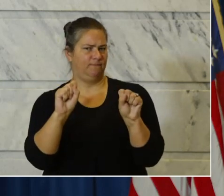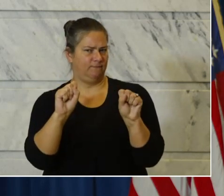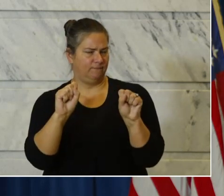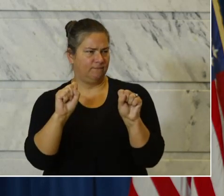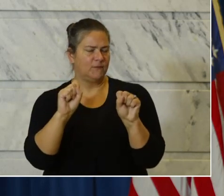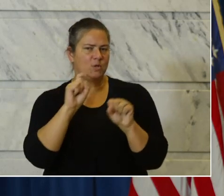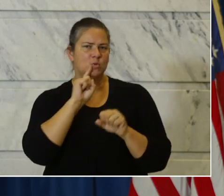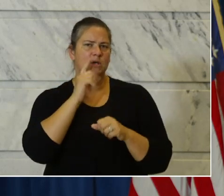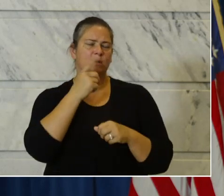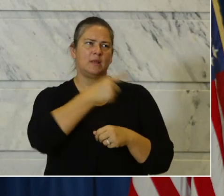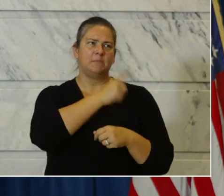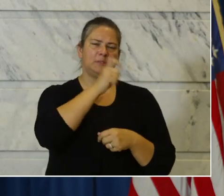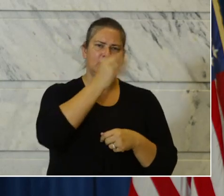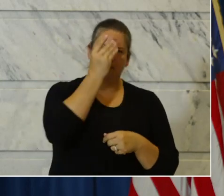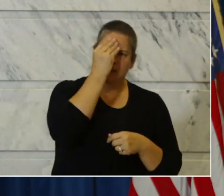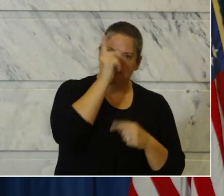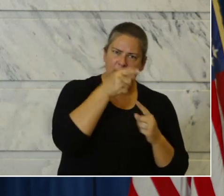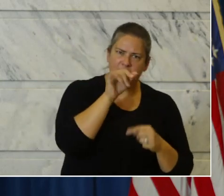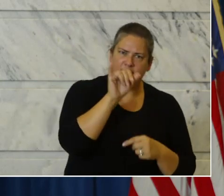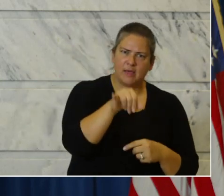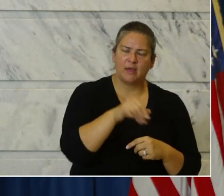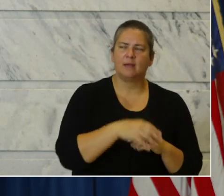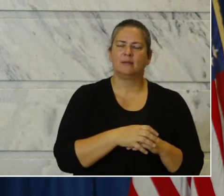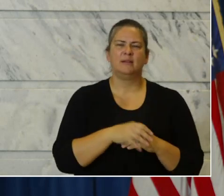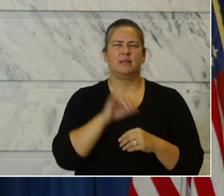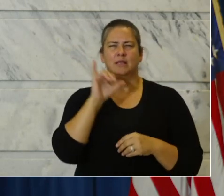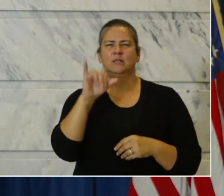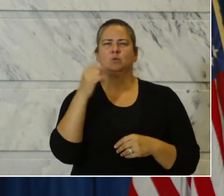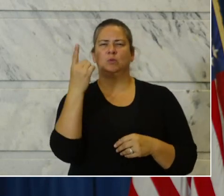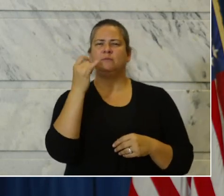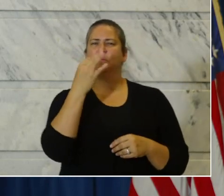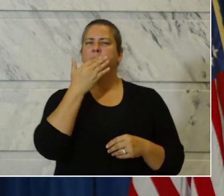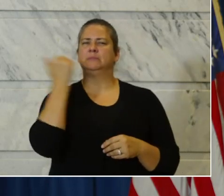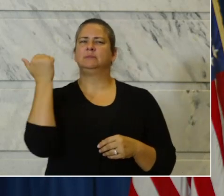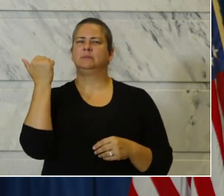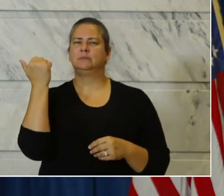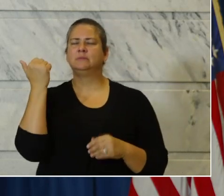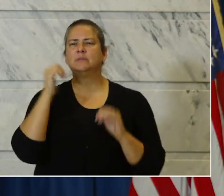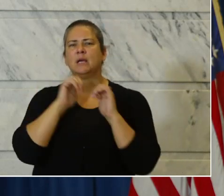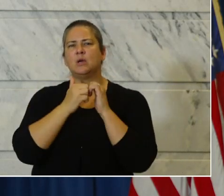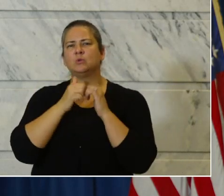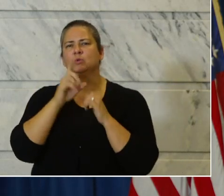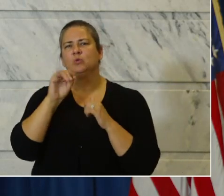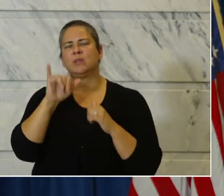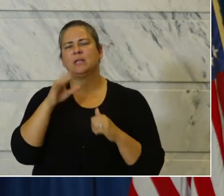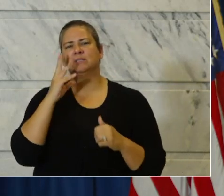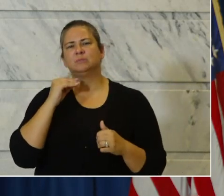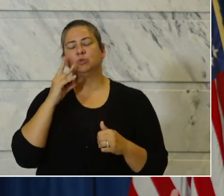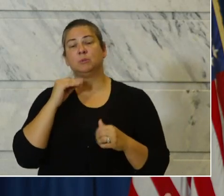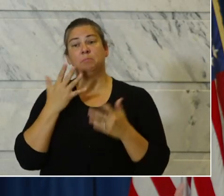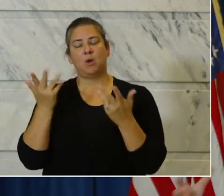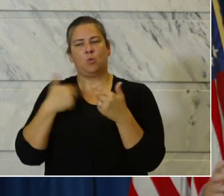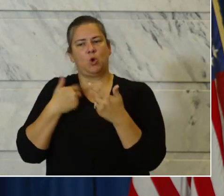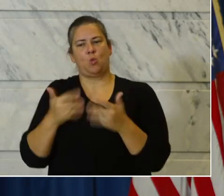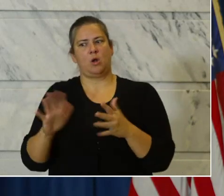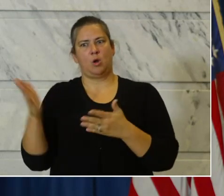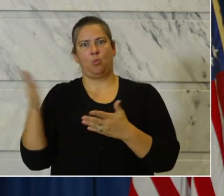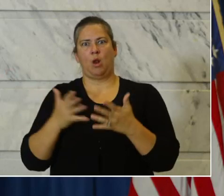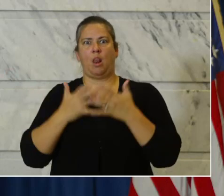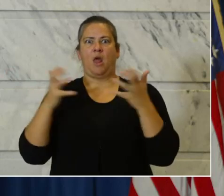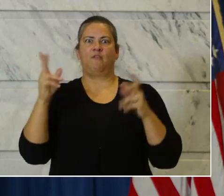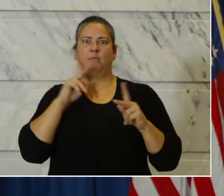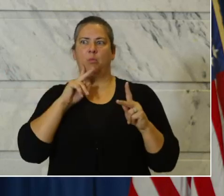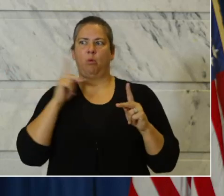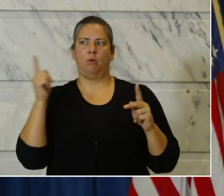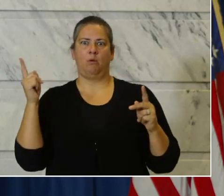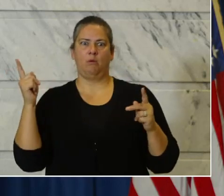really thought through is one of the best ways we believe that there could be that experience. But again, we don't want to bring a whole bunch of people